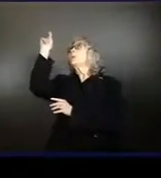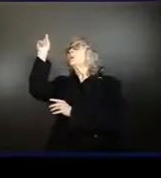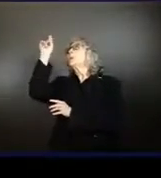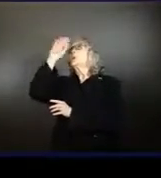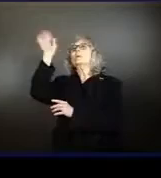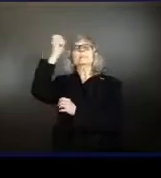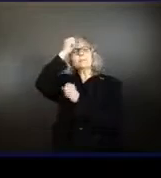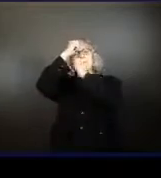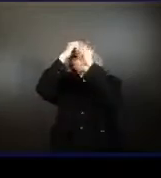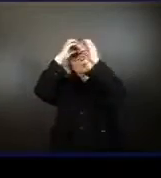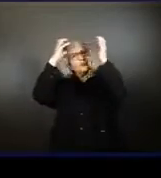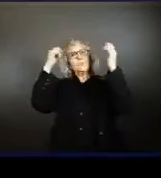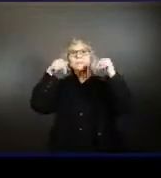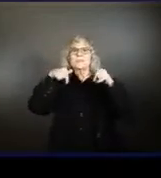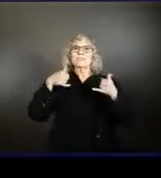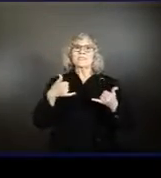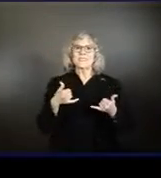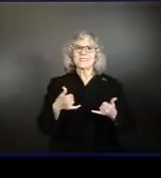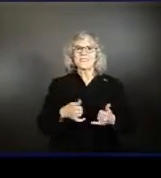sky.